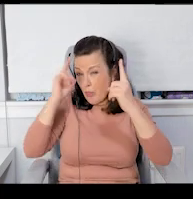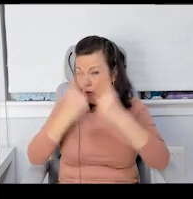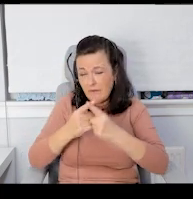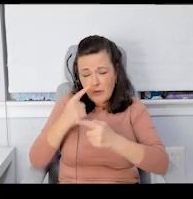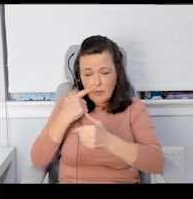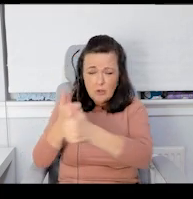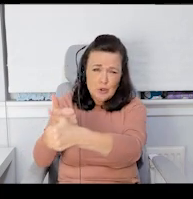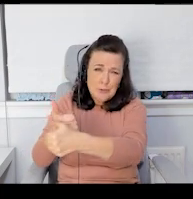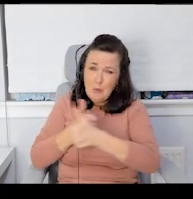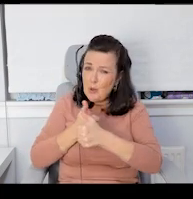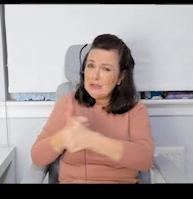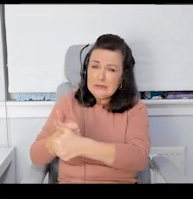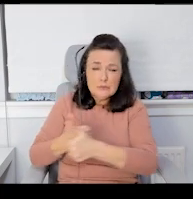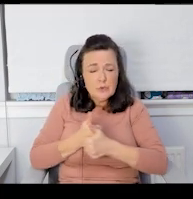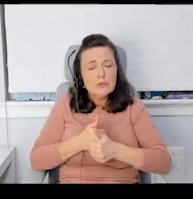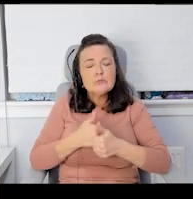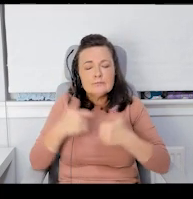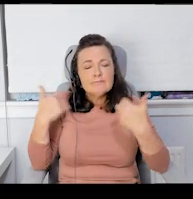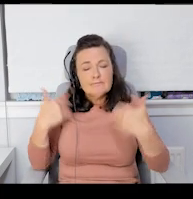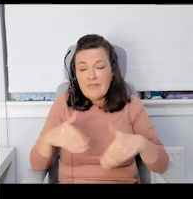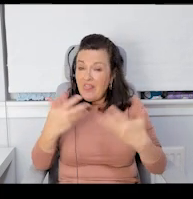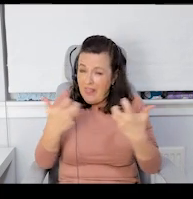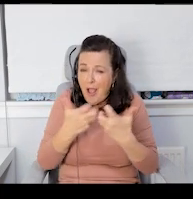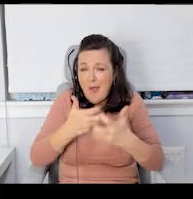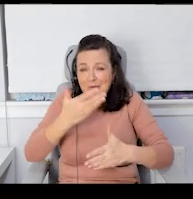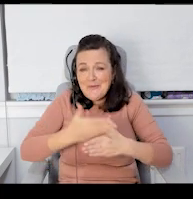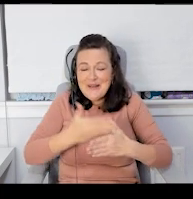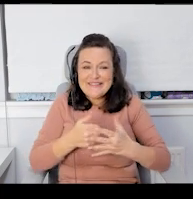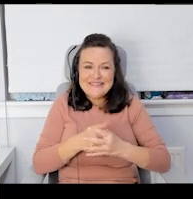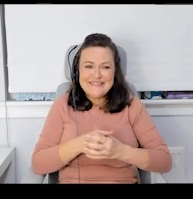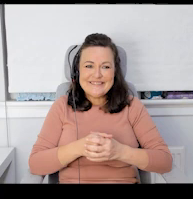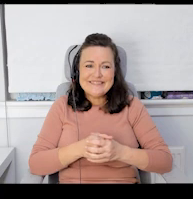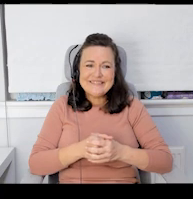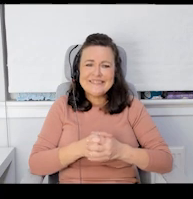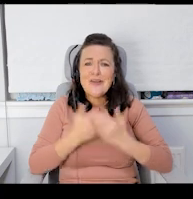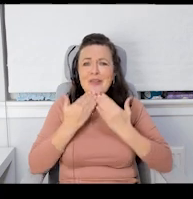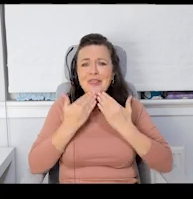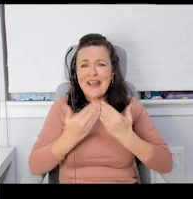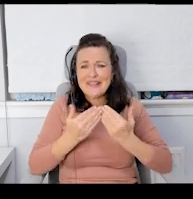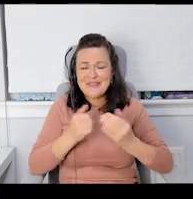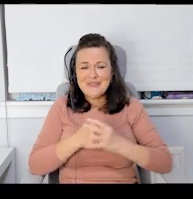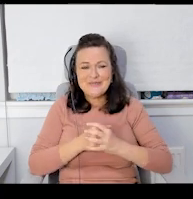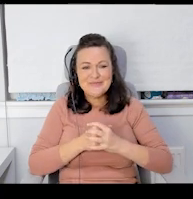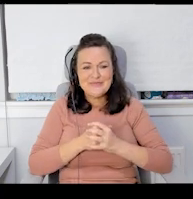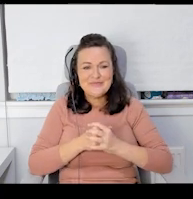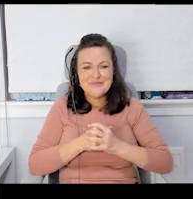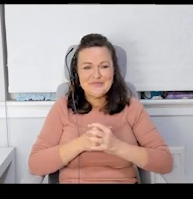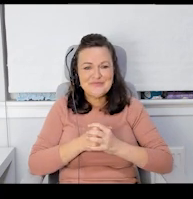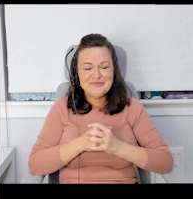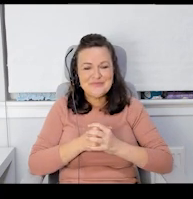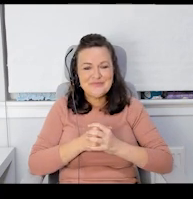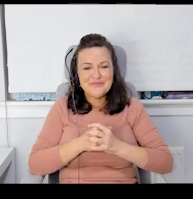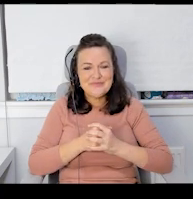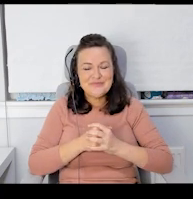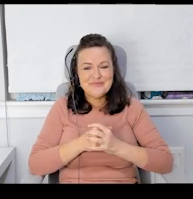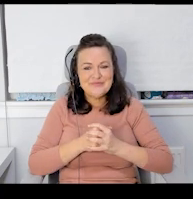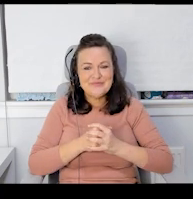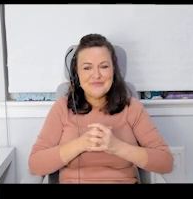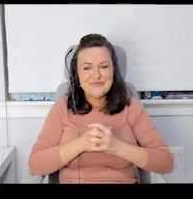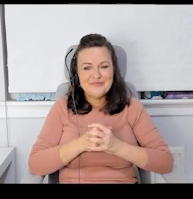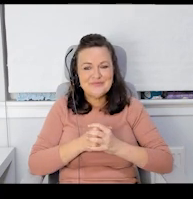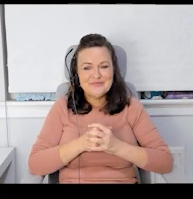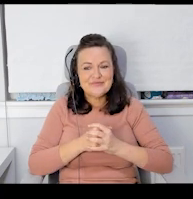outcome for the learner. And it works that way. Thanks, Bethany. Yep, really key point there. Joy, in terms